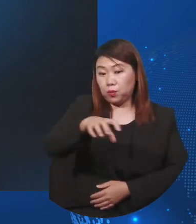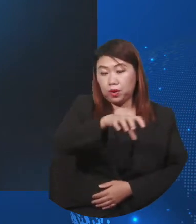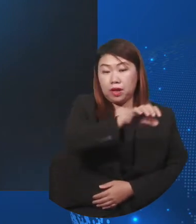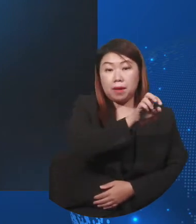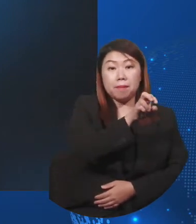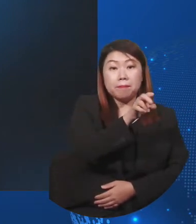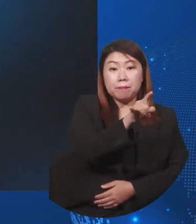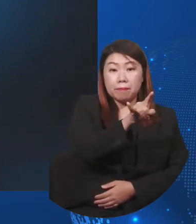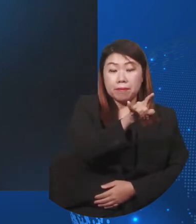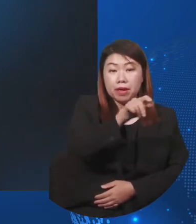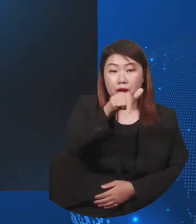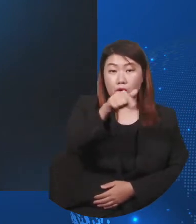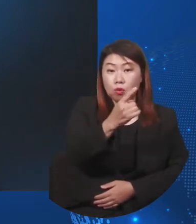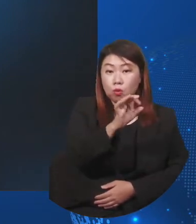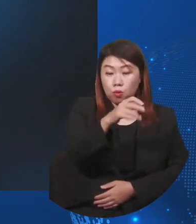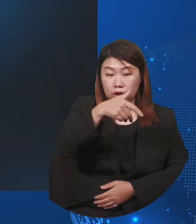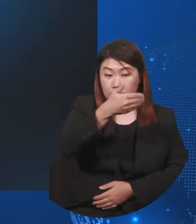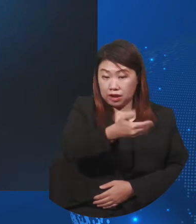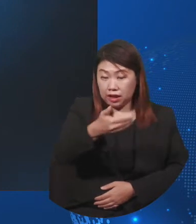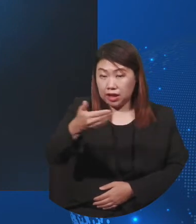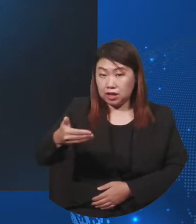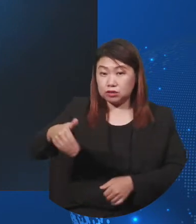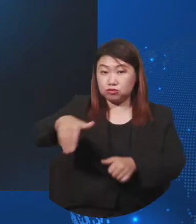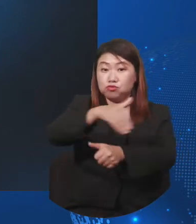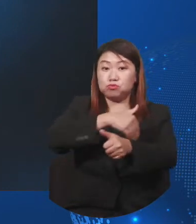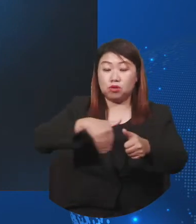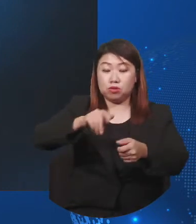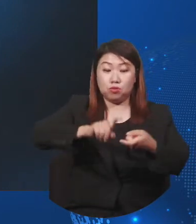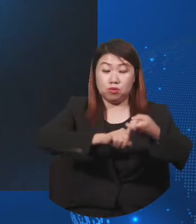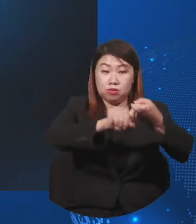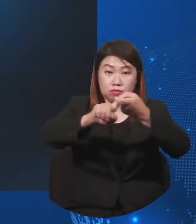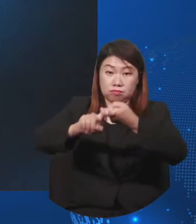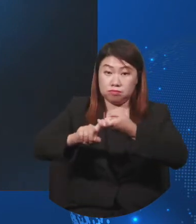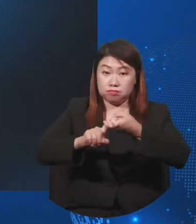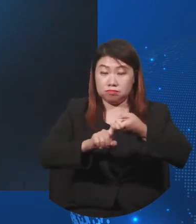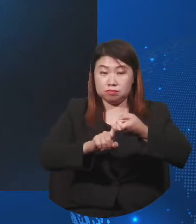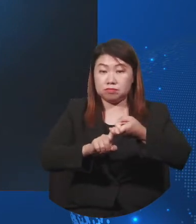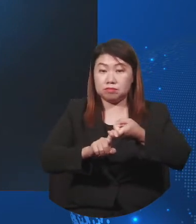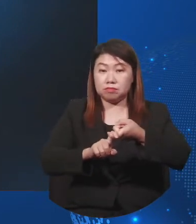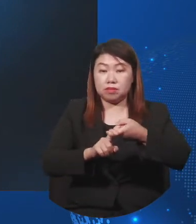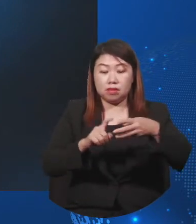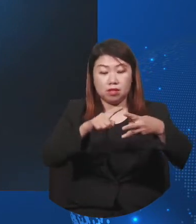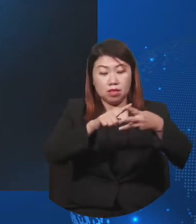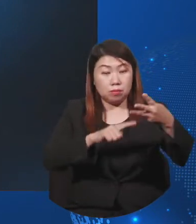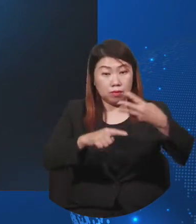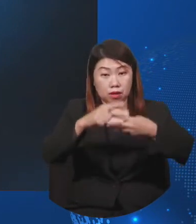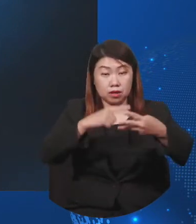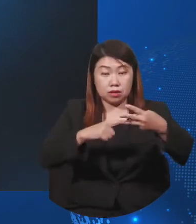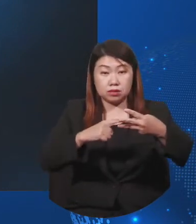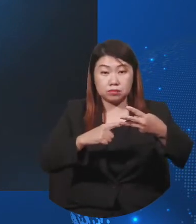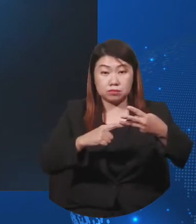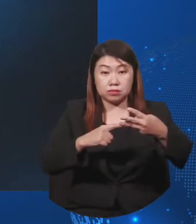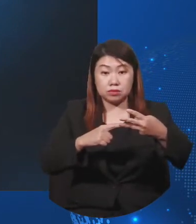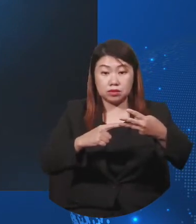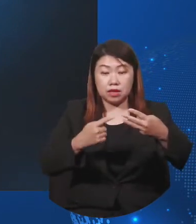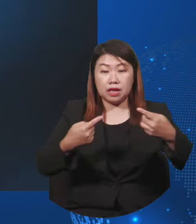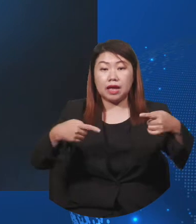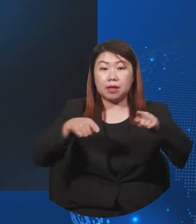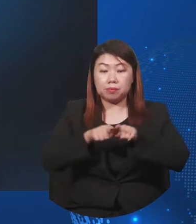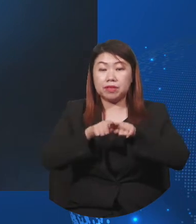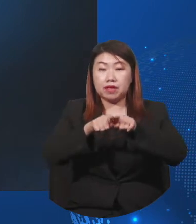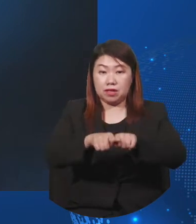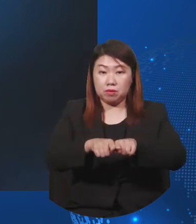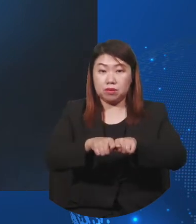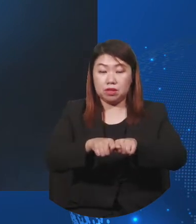and Mekong Institute, lead a triangular cooperation project on sustainable development in lower Mekong River